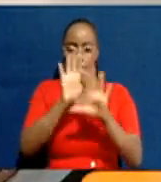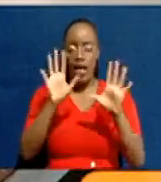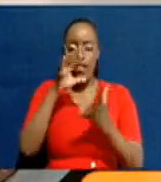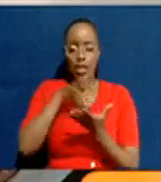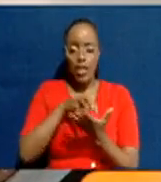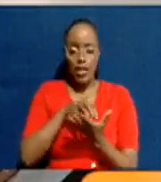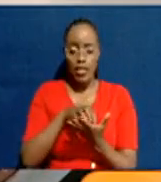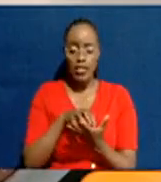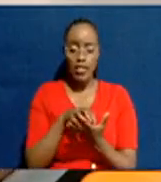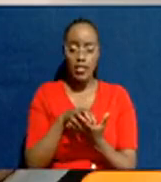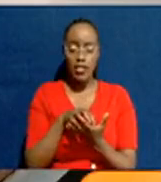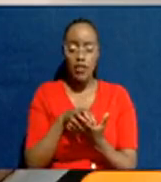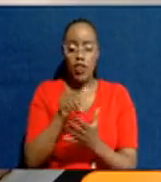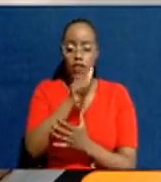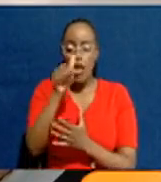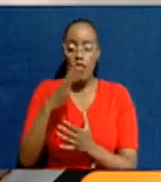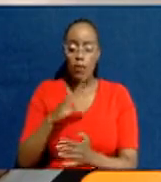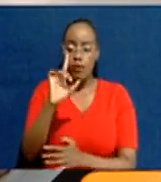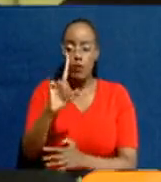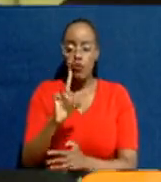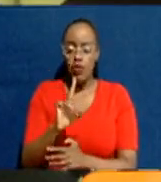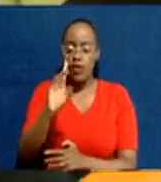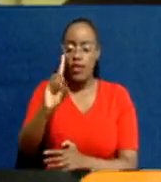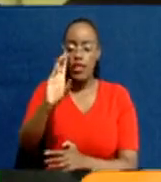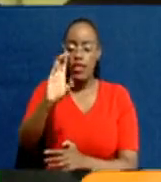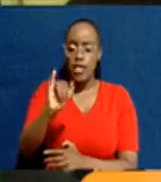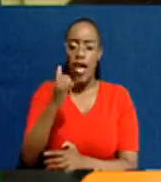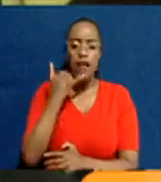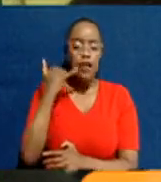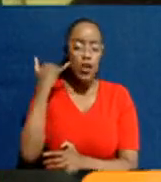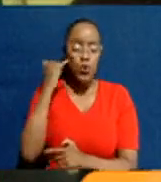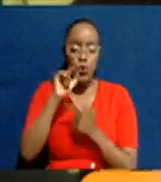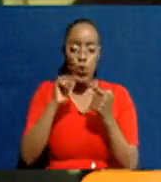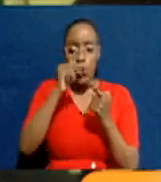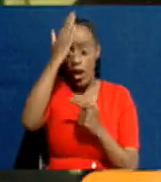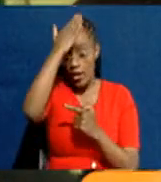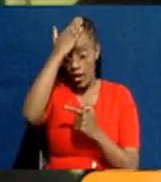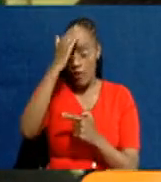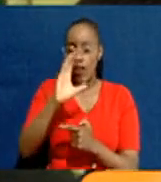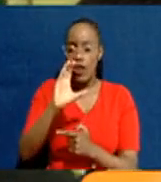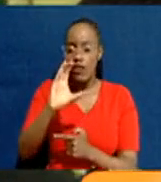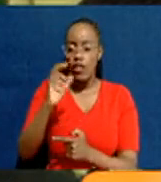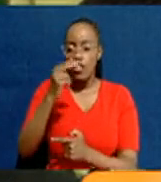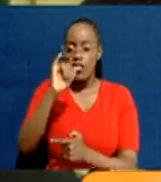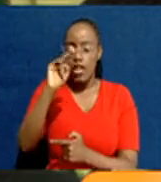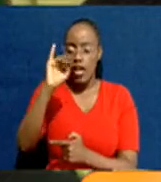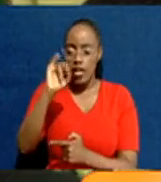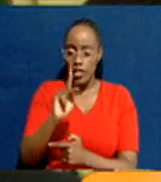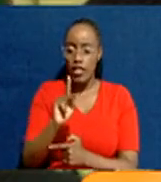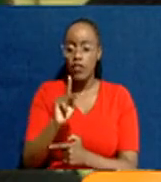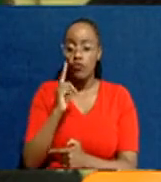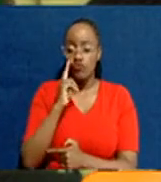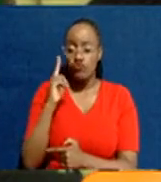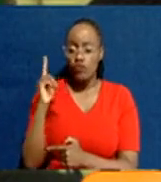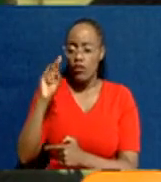case. Others who appeared before the DCI in Nakuru on Monday include Chaik MCA Matthew Korir,